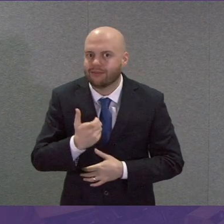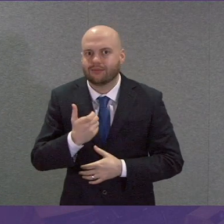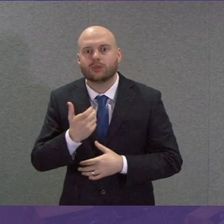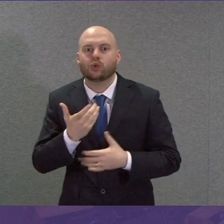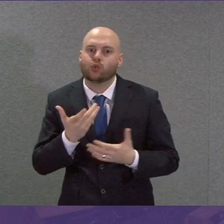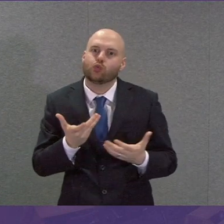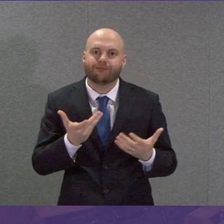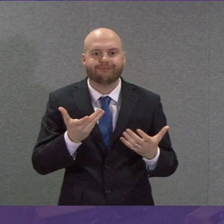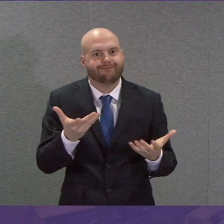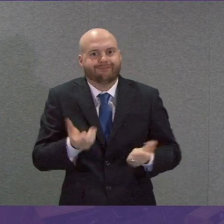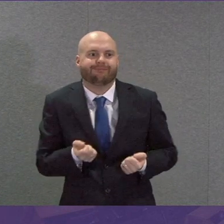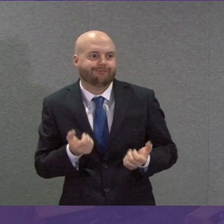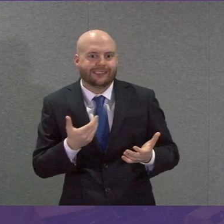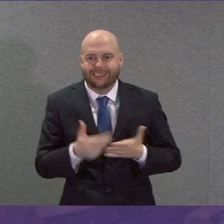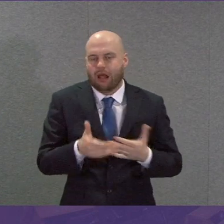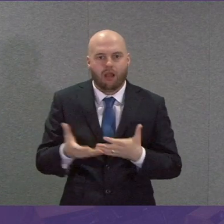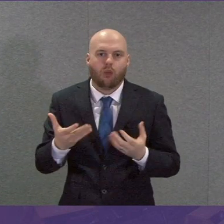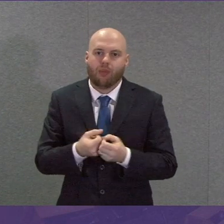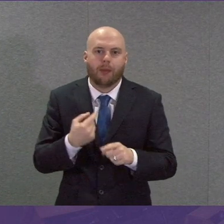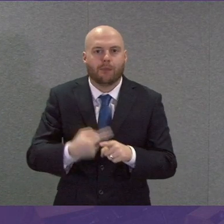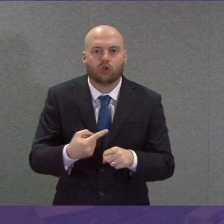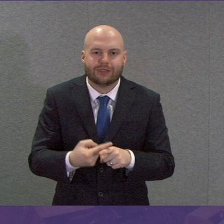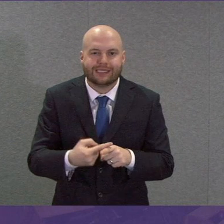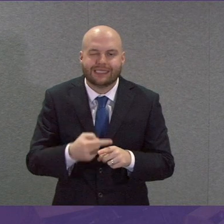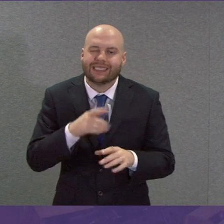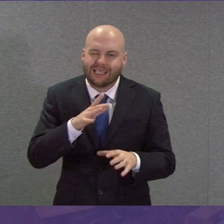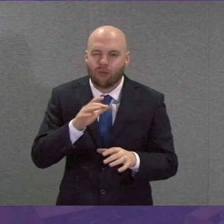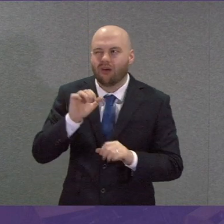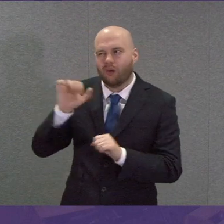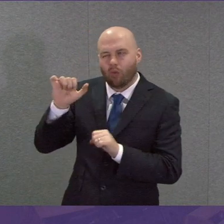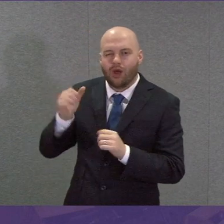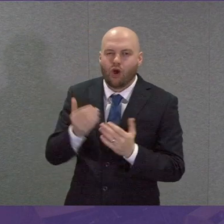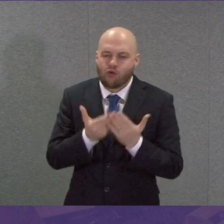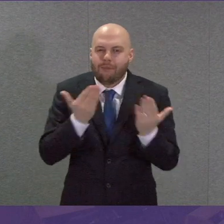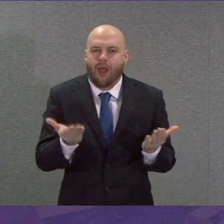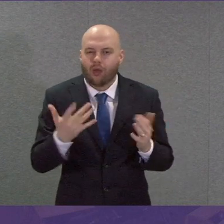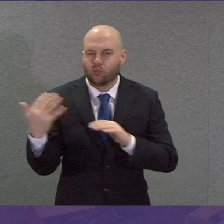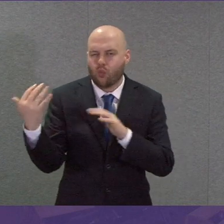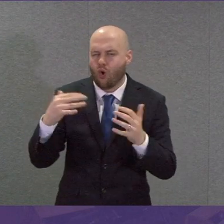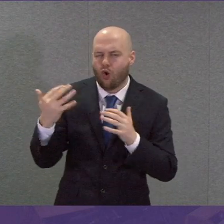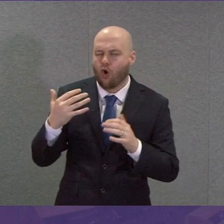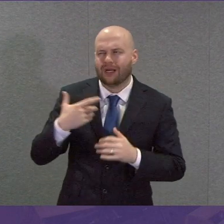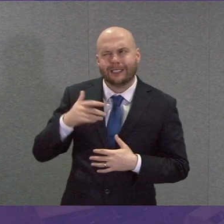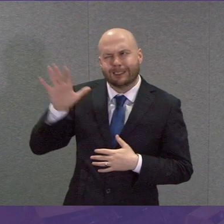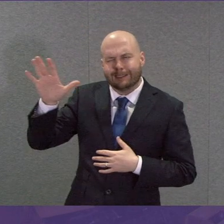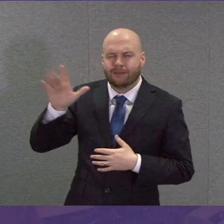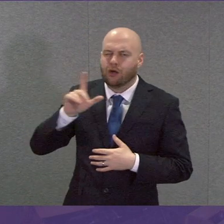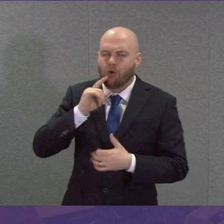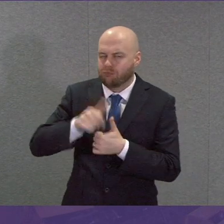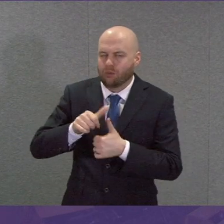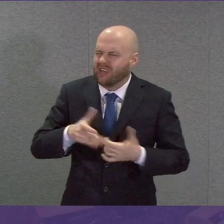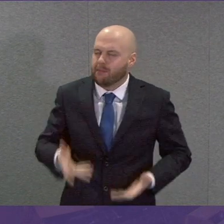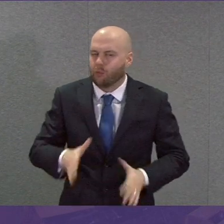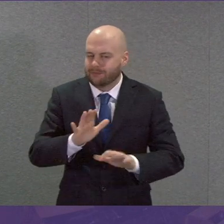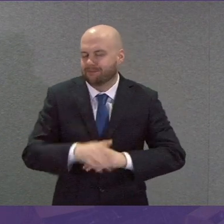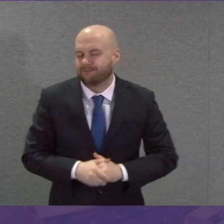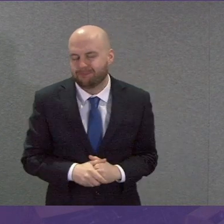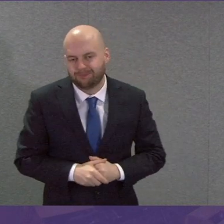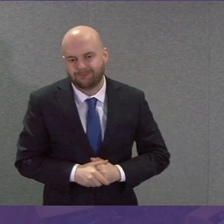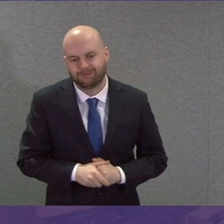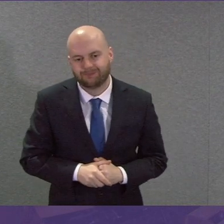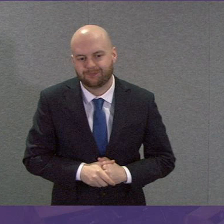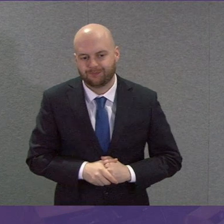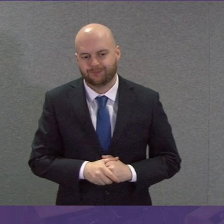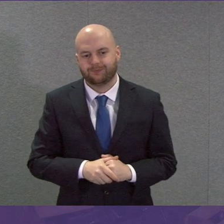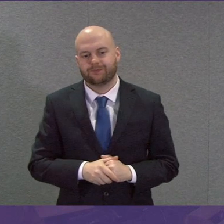not I'm prepared to use those words in the way that Mr Tompkins used them, well, I suspect it's for others to do so, not for me. Bruce Crawford. I thank